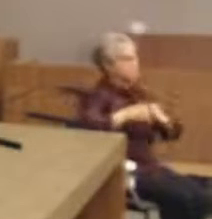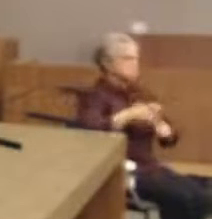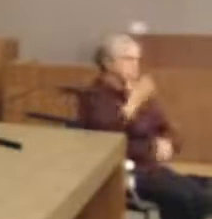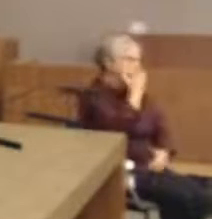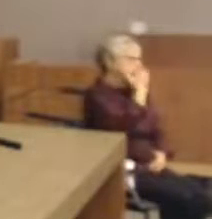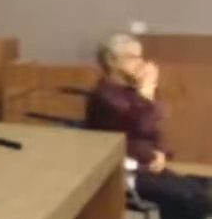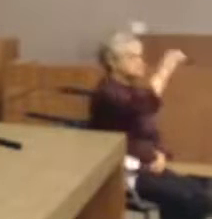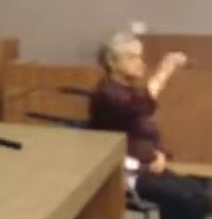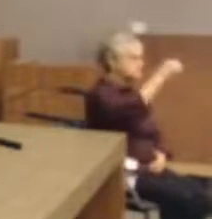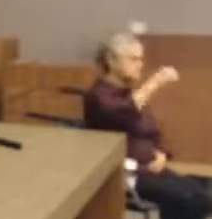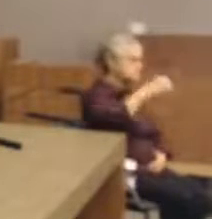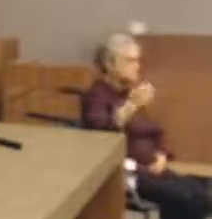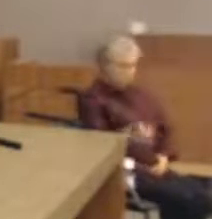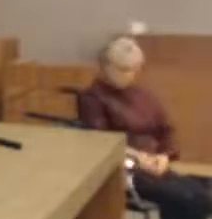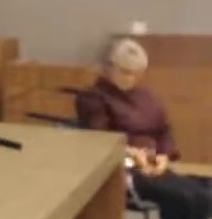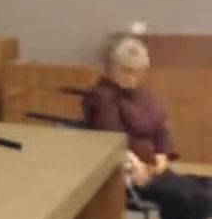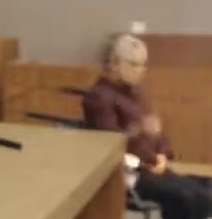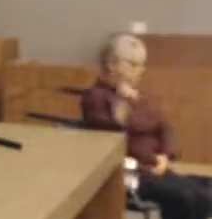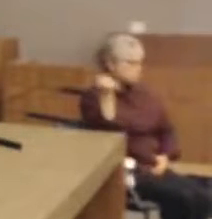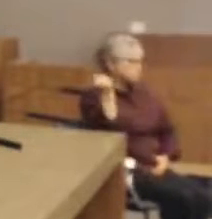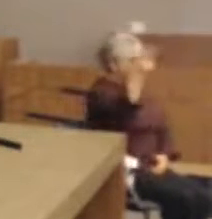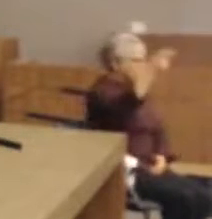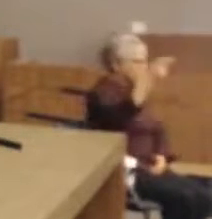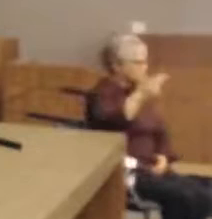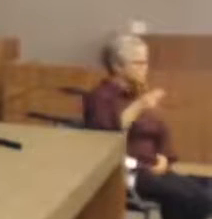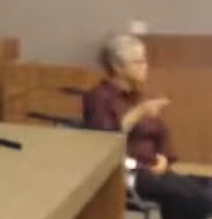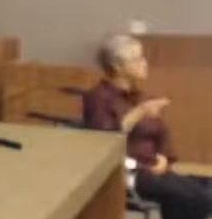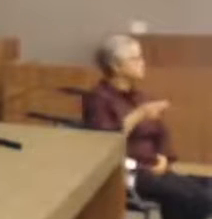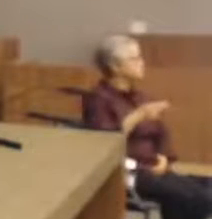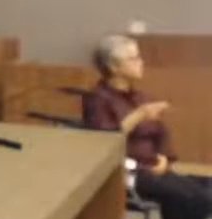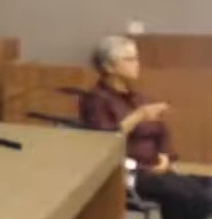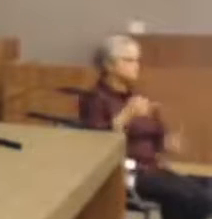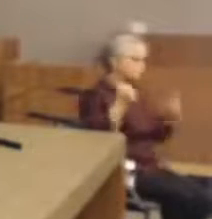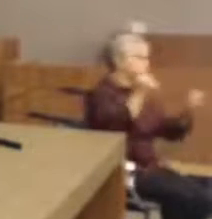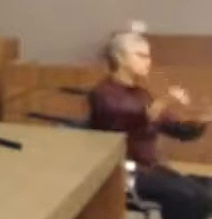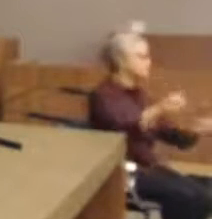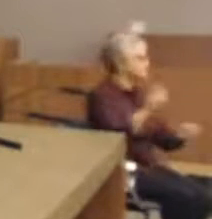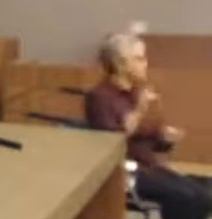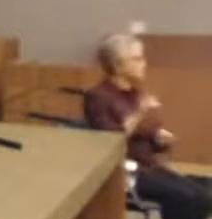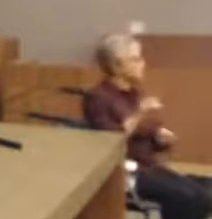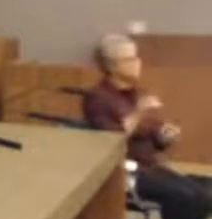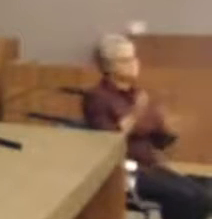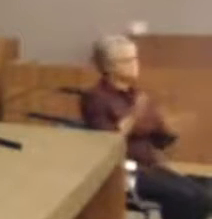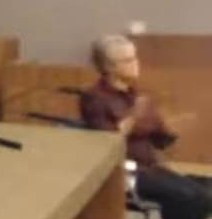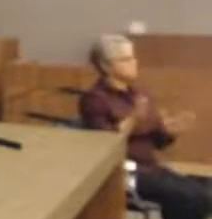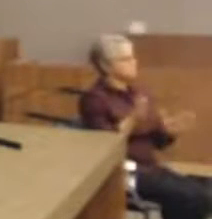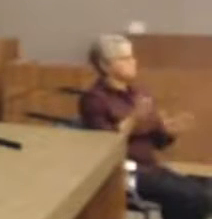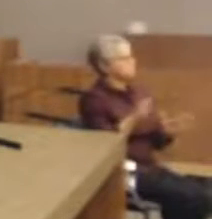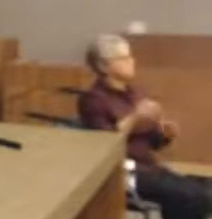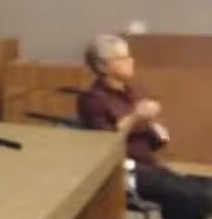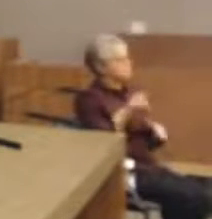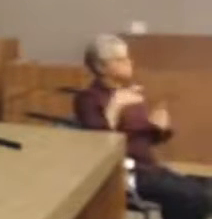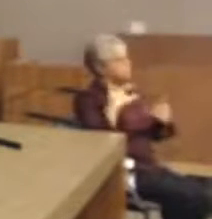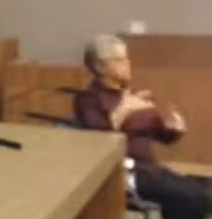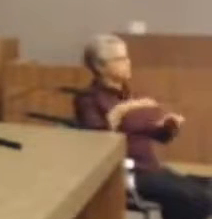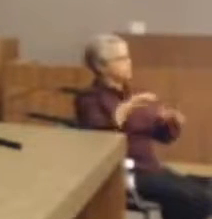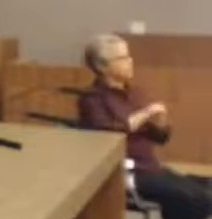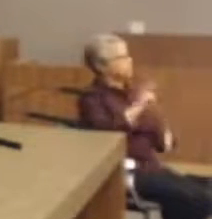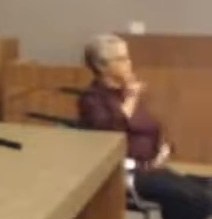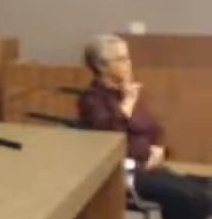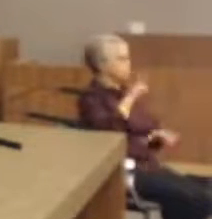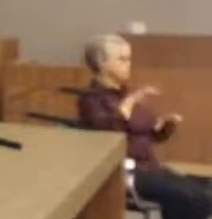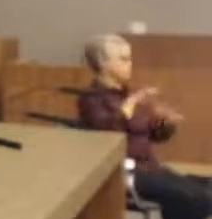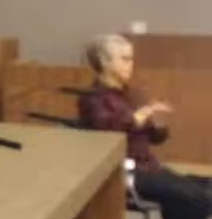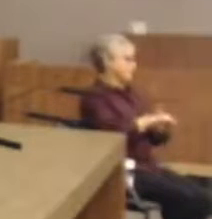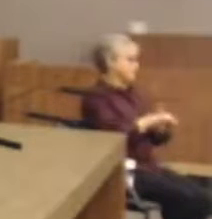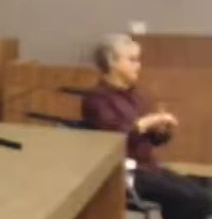All of those things are reactions. You don't do it sitting here, but you get activated and you would do it. So victims do it too. And we sort